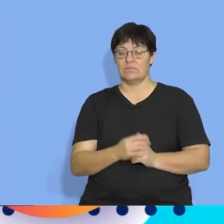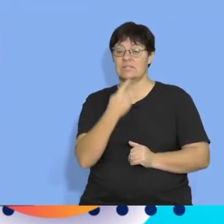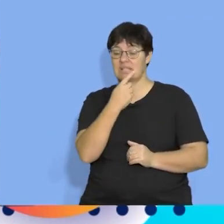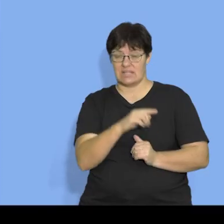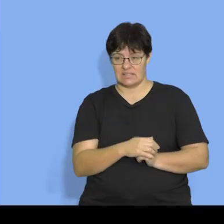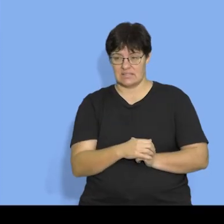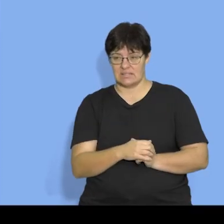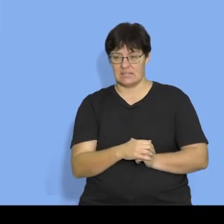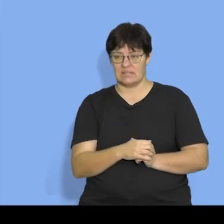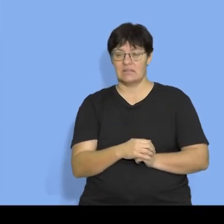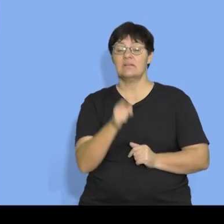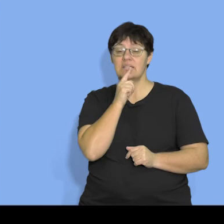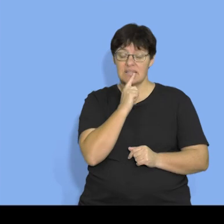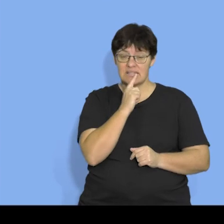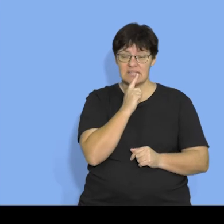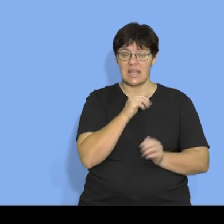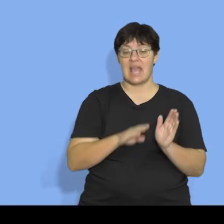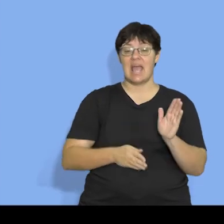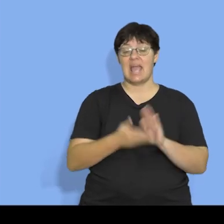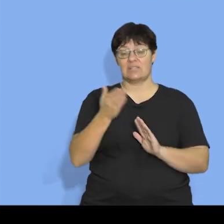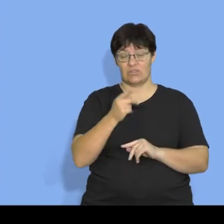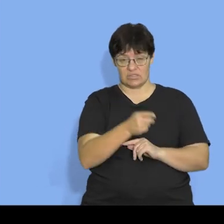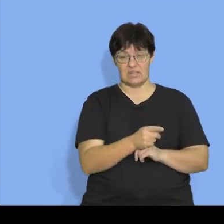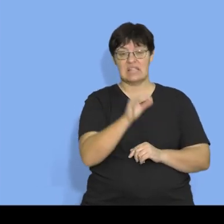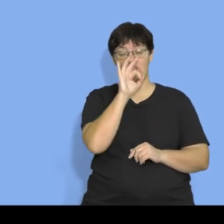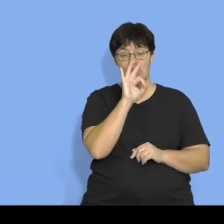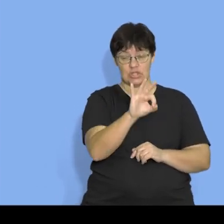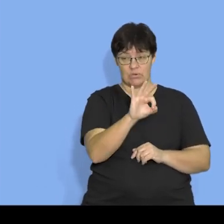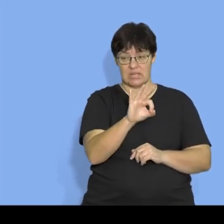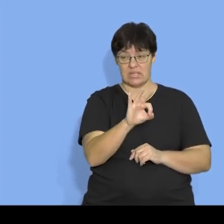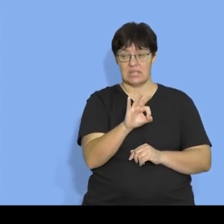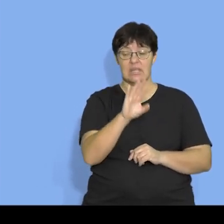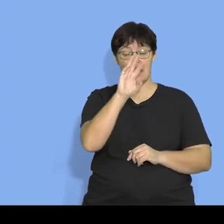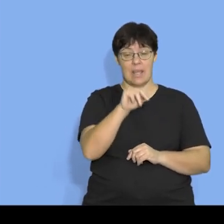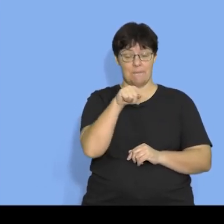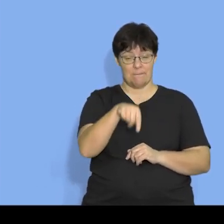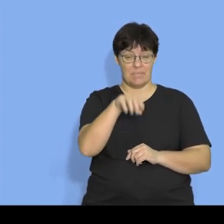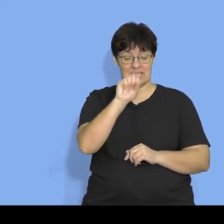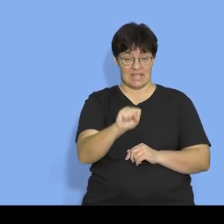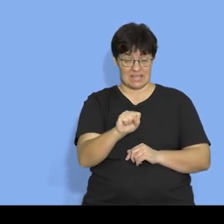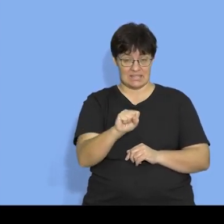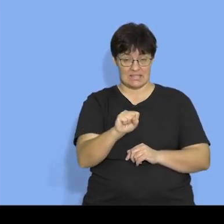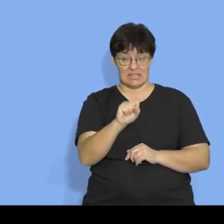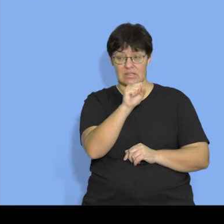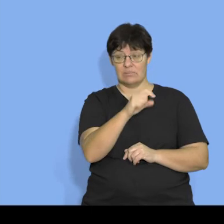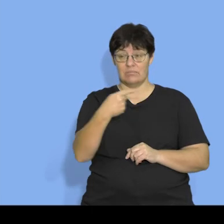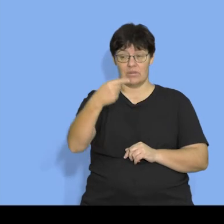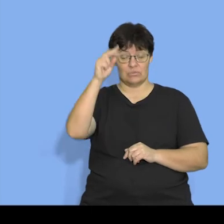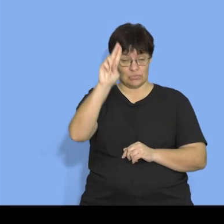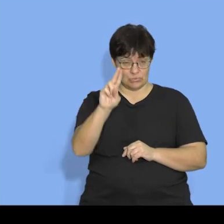would say is this car's acceleration is 3 meters per second